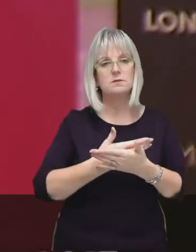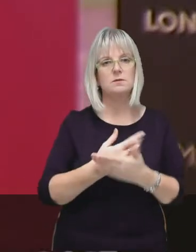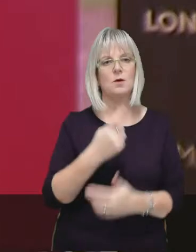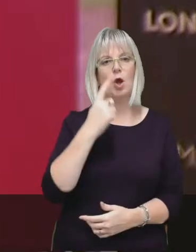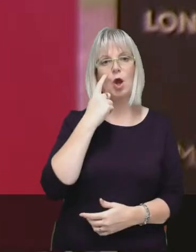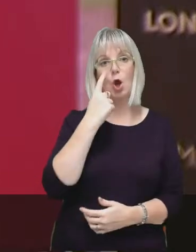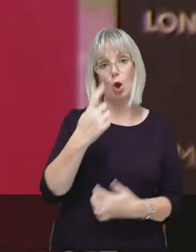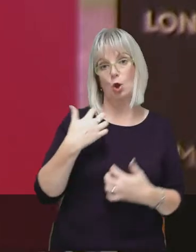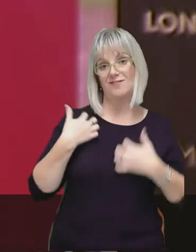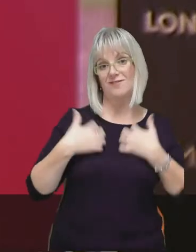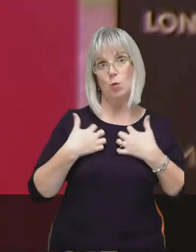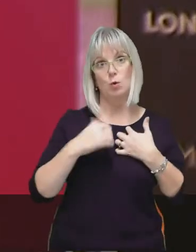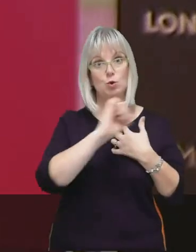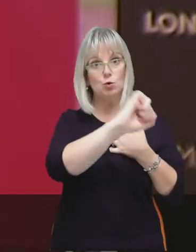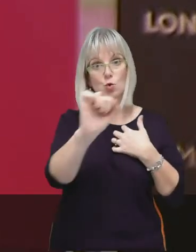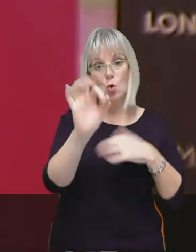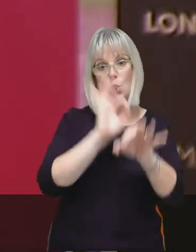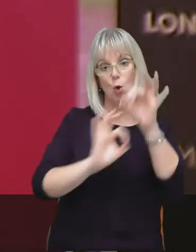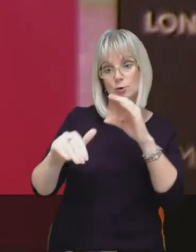evening.